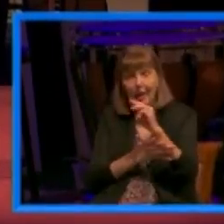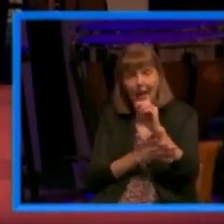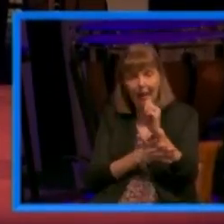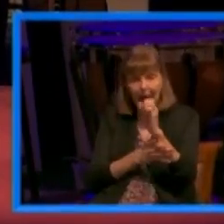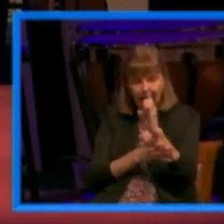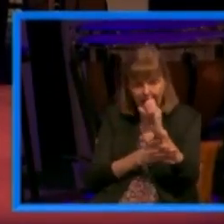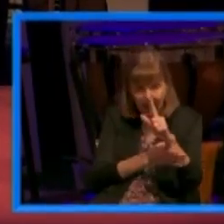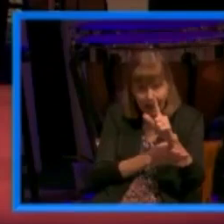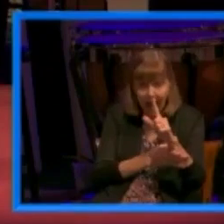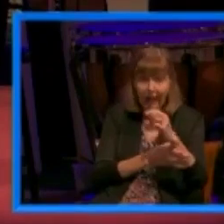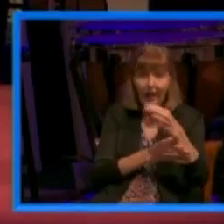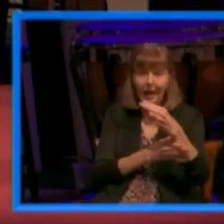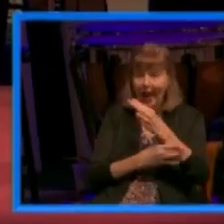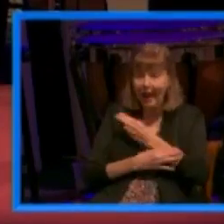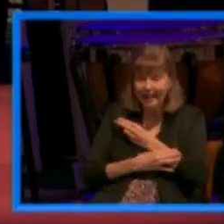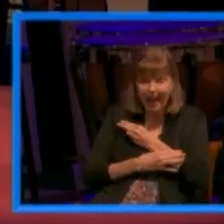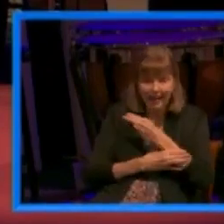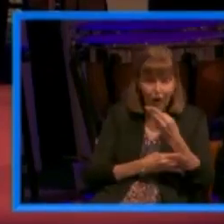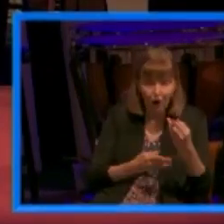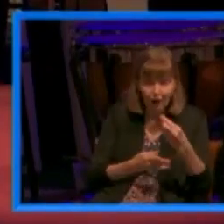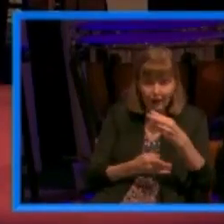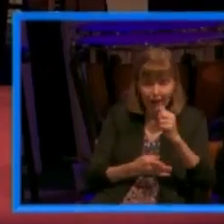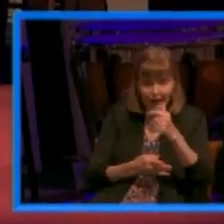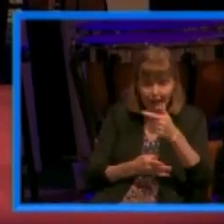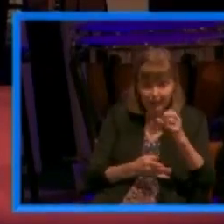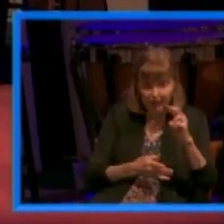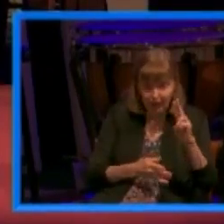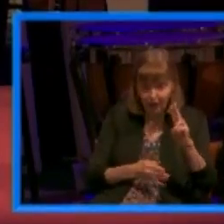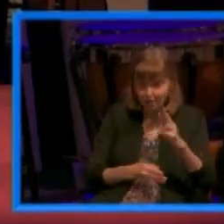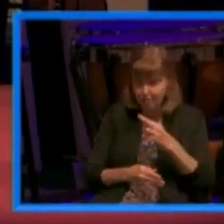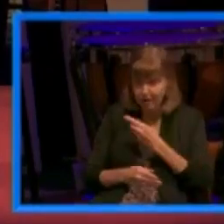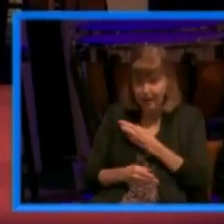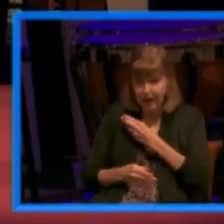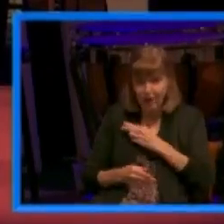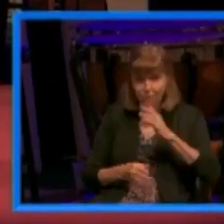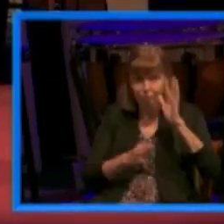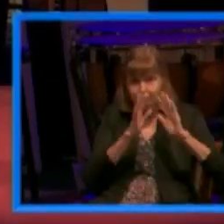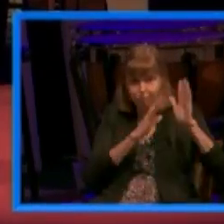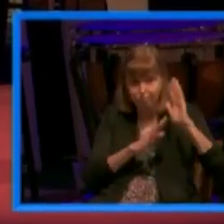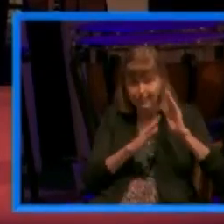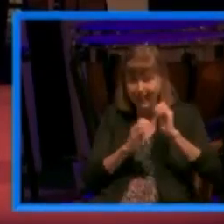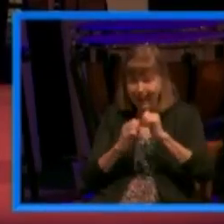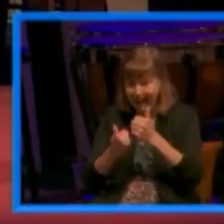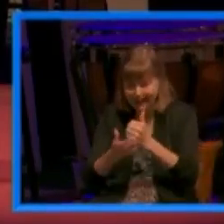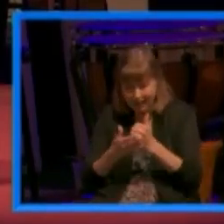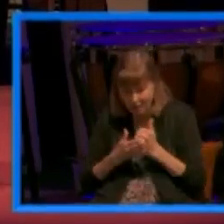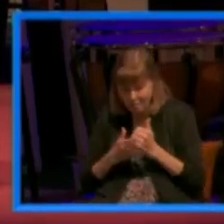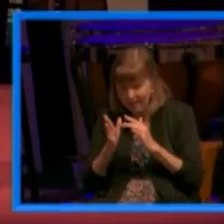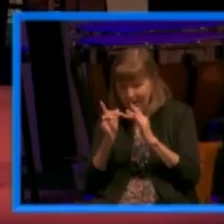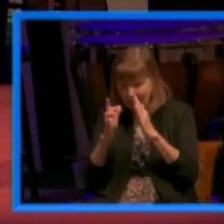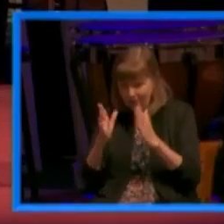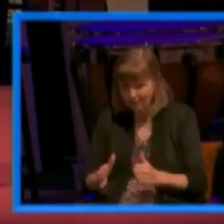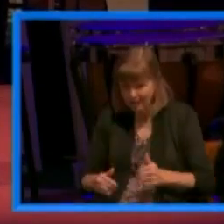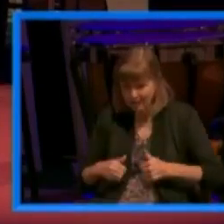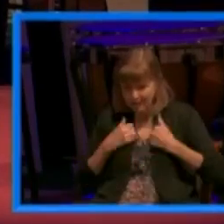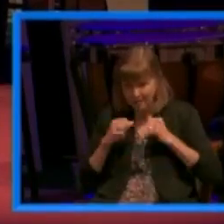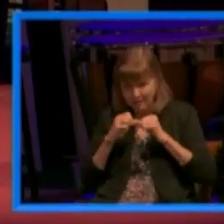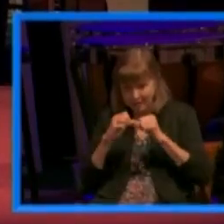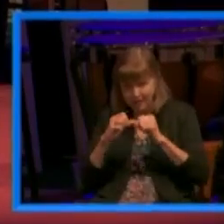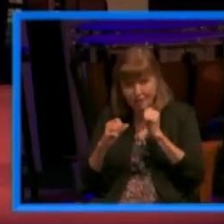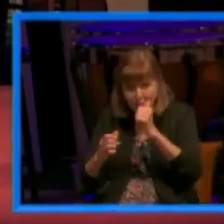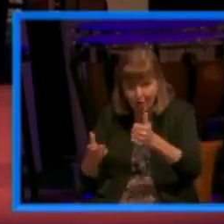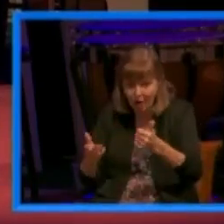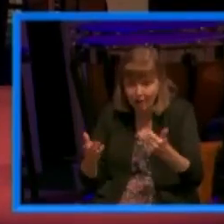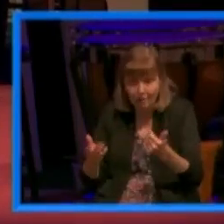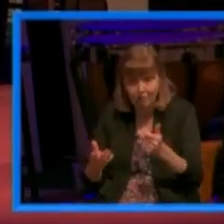ago in this sinful polygamous relationship help me live the Christian life tomorrow, right? That's the big